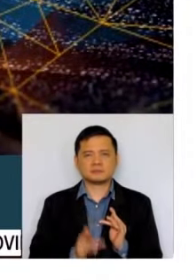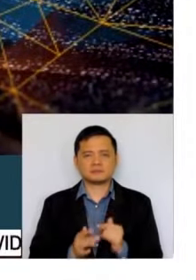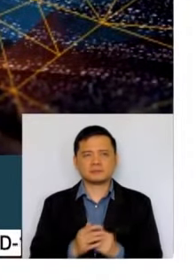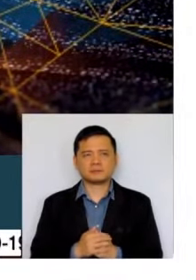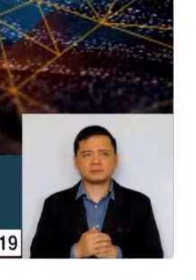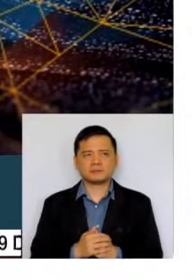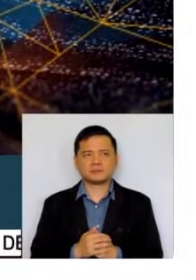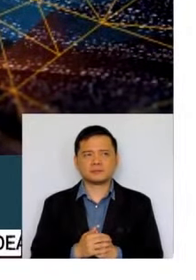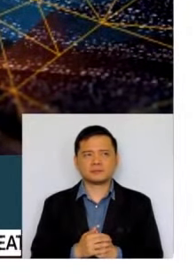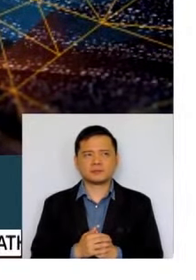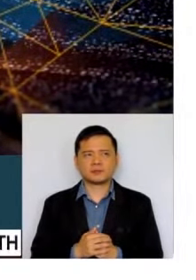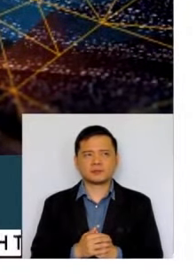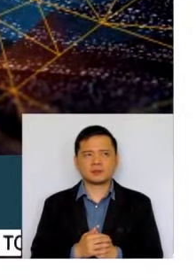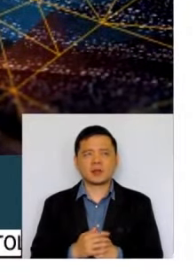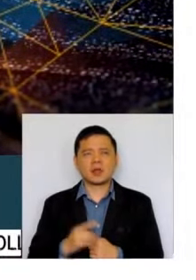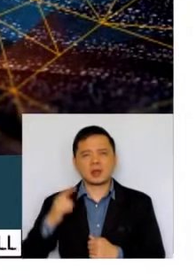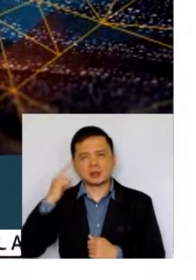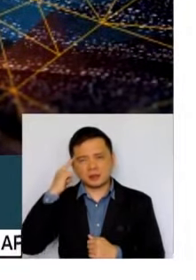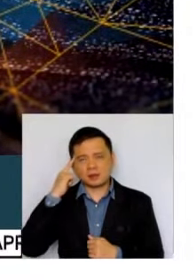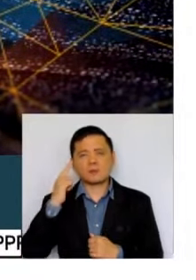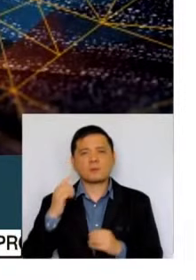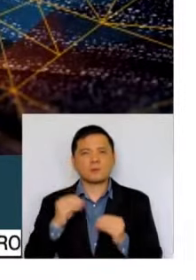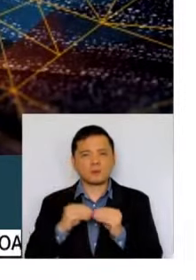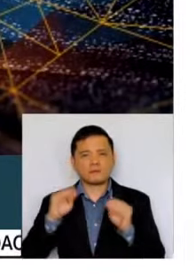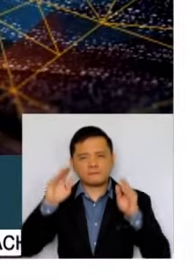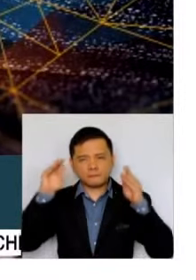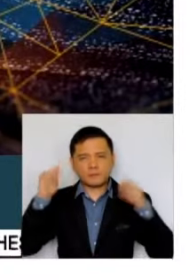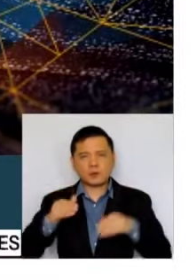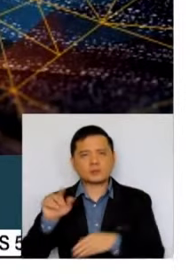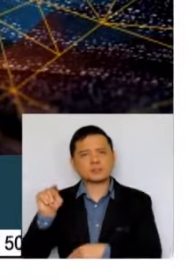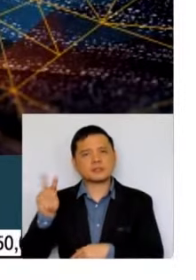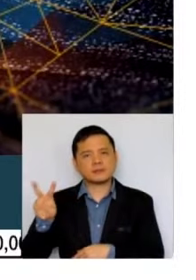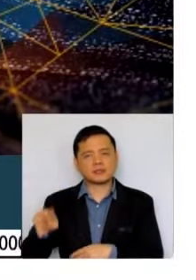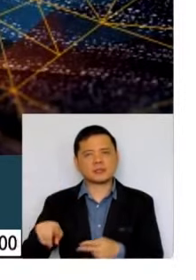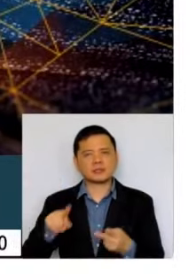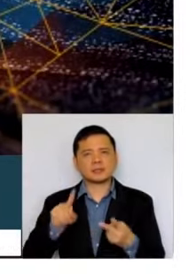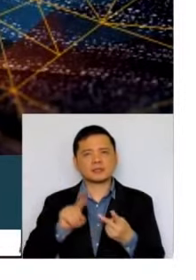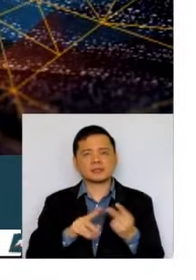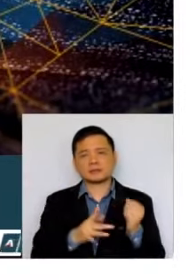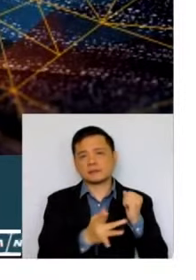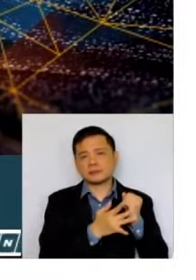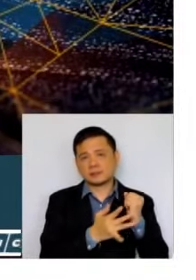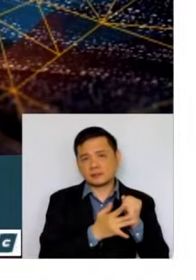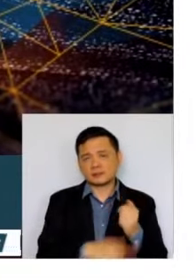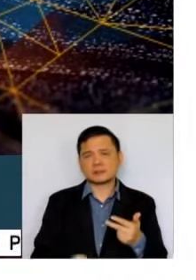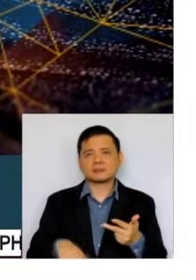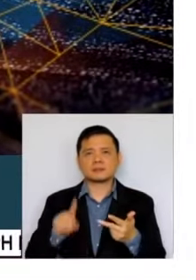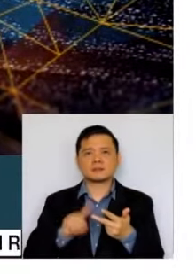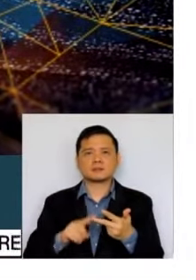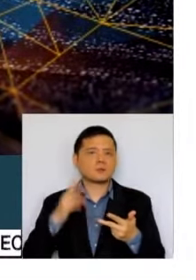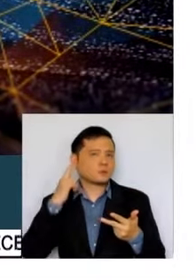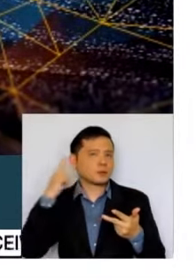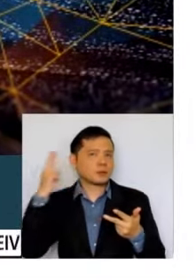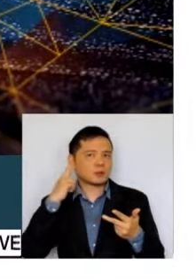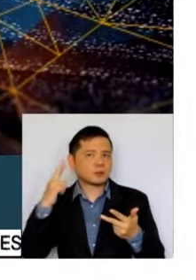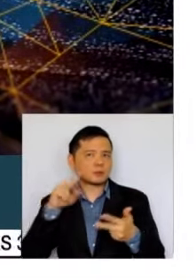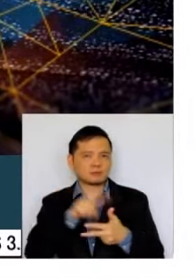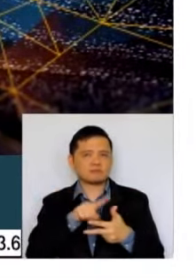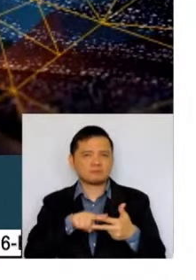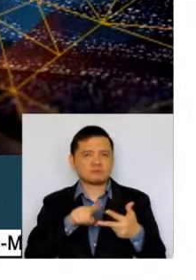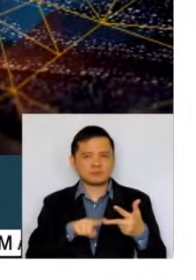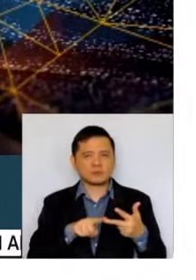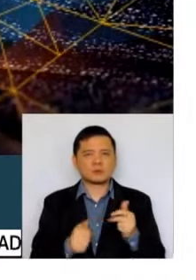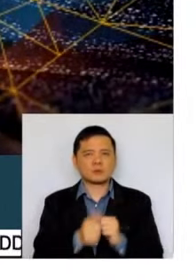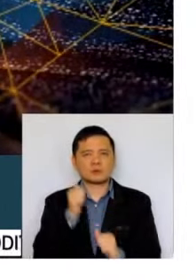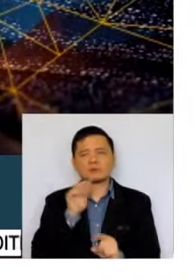I would forecast that it will be television, digital, and radio, which would be the primary platforms as the